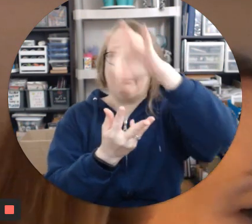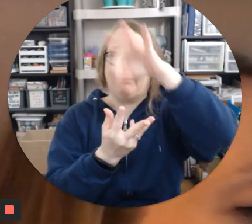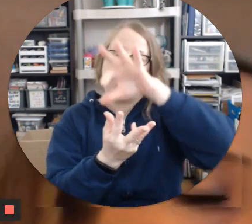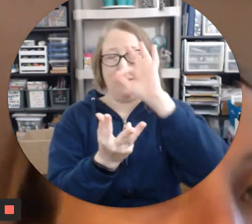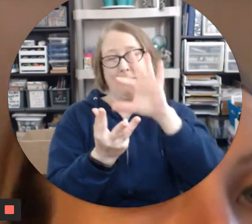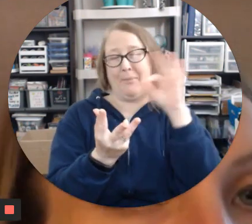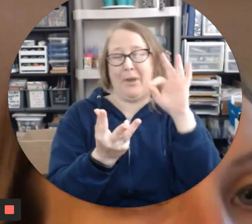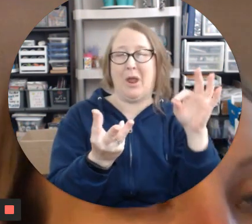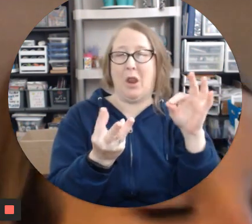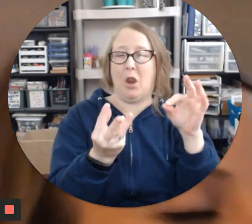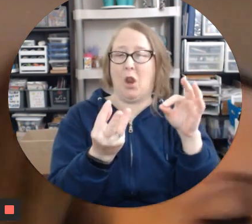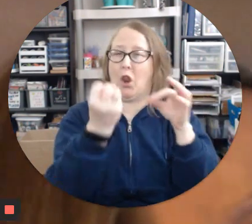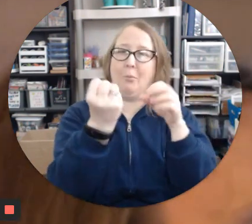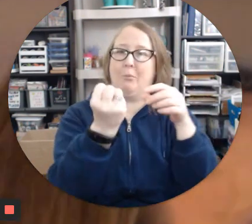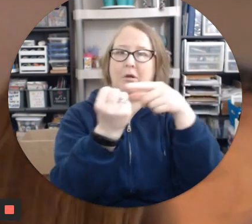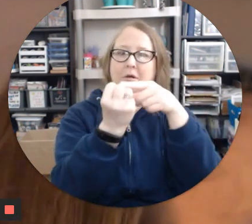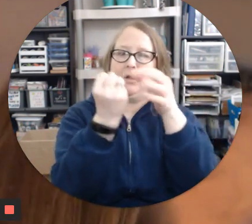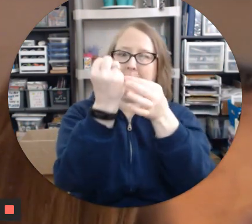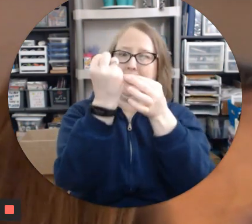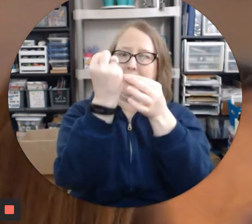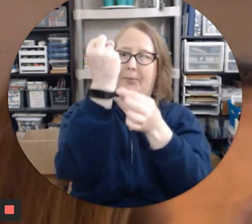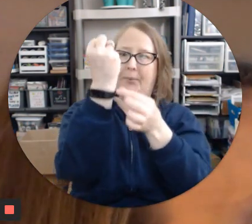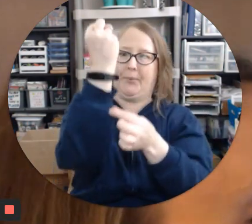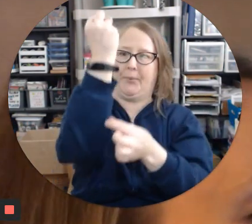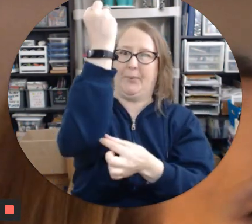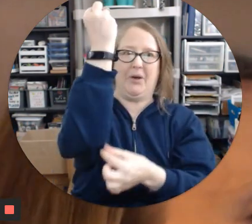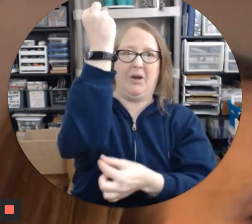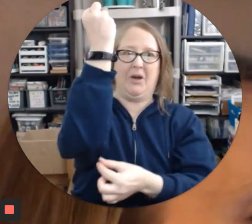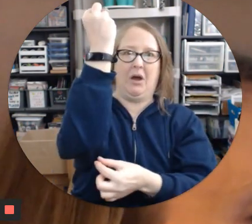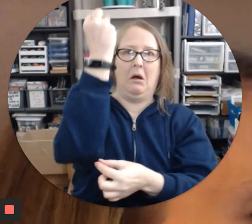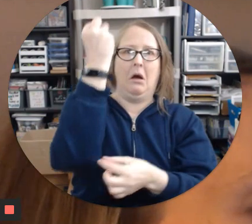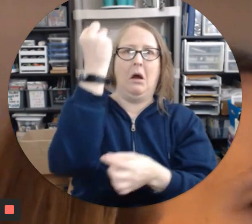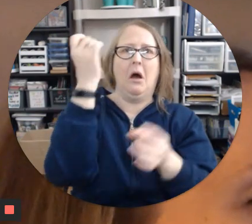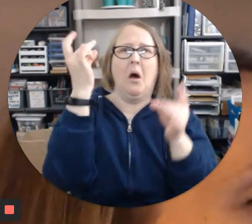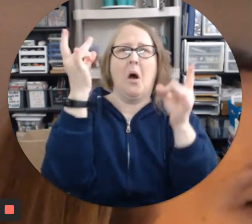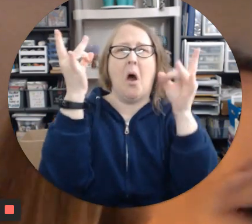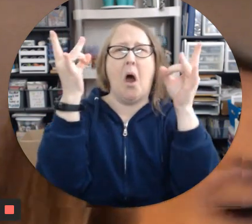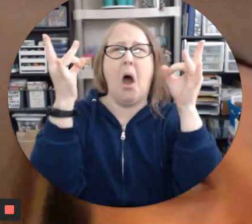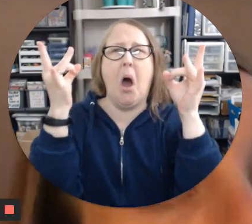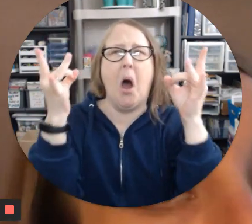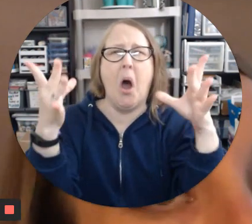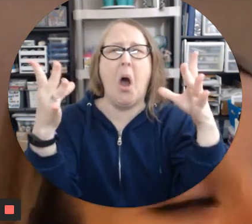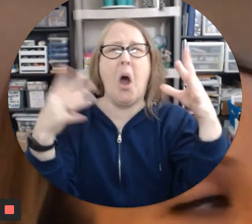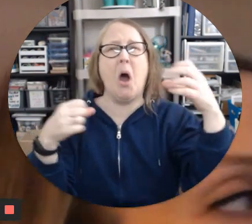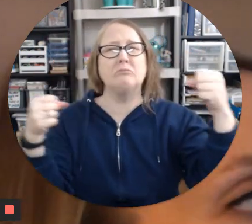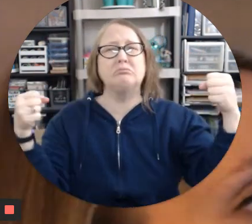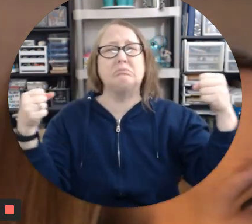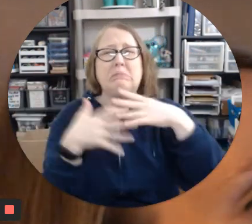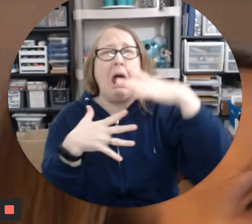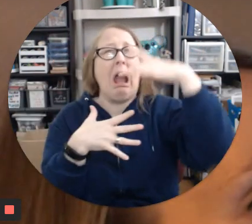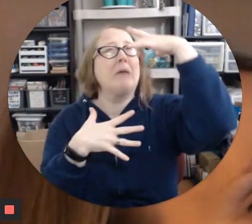left but a scrawny stem. It was the worst nightmare of Chrysanthemum's life.